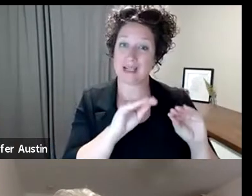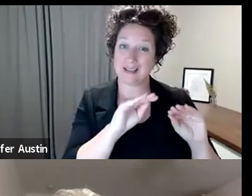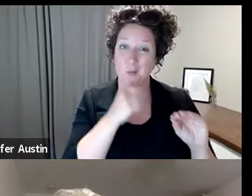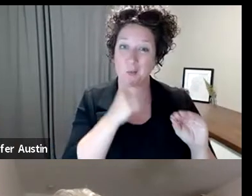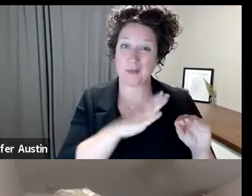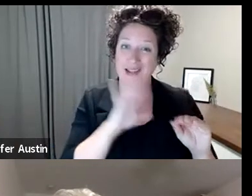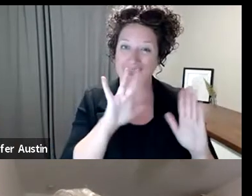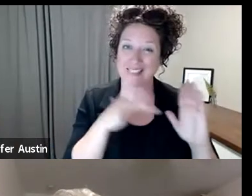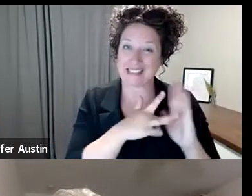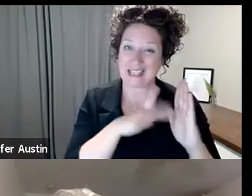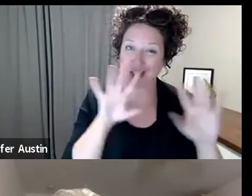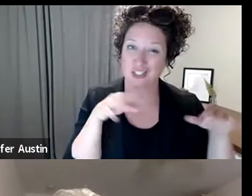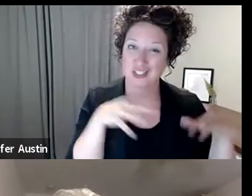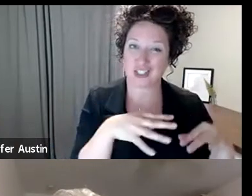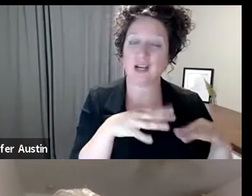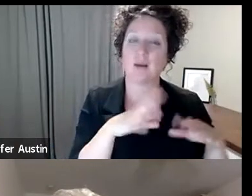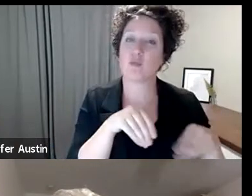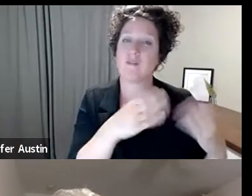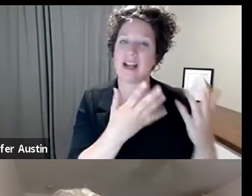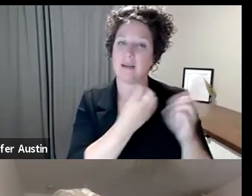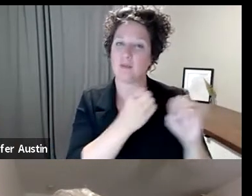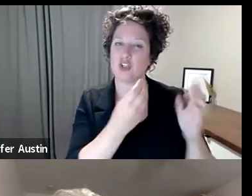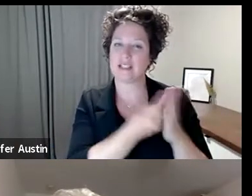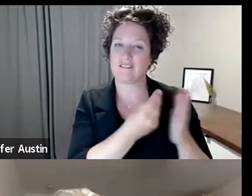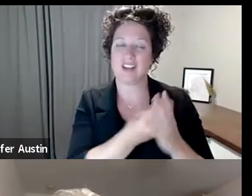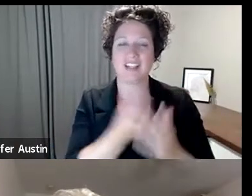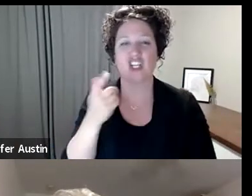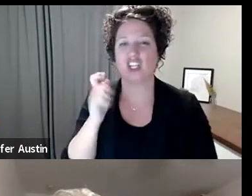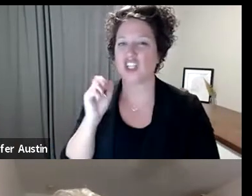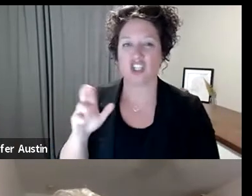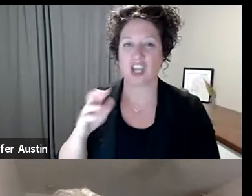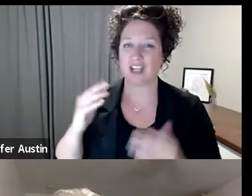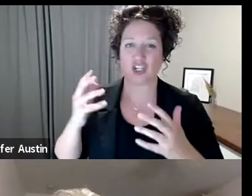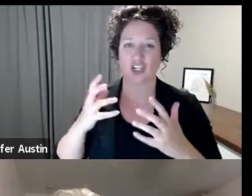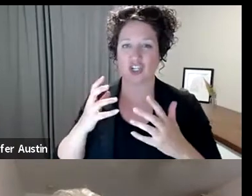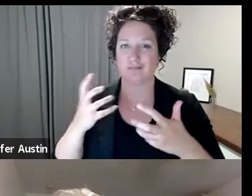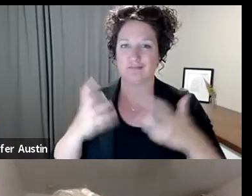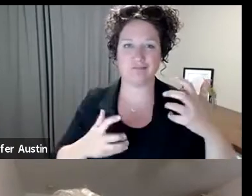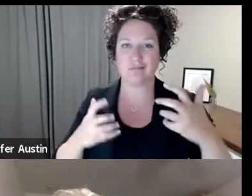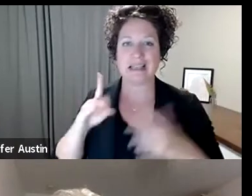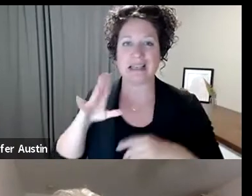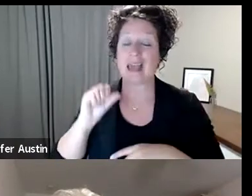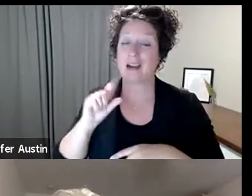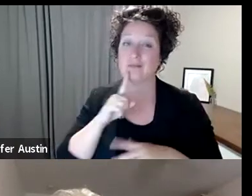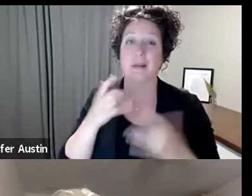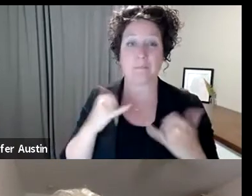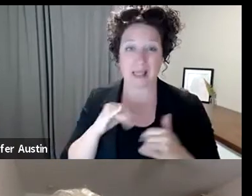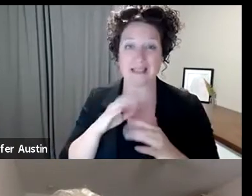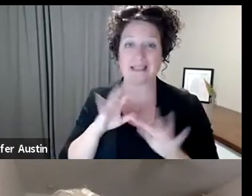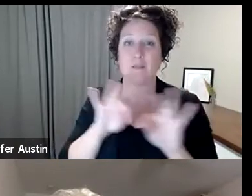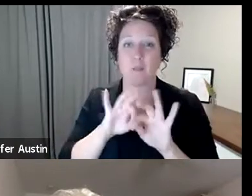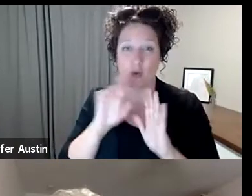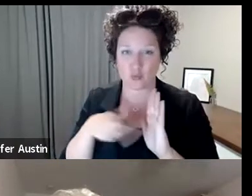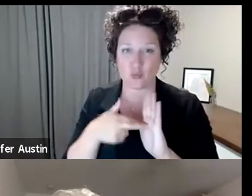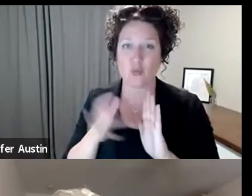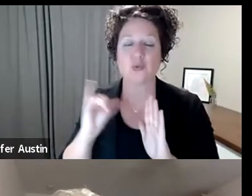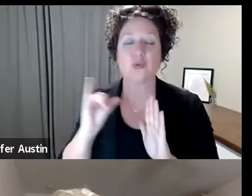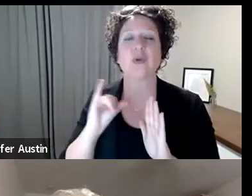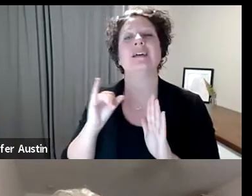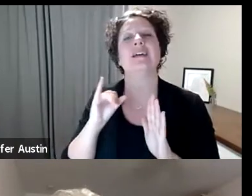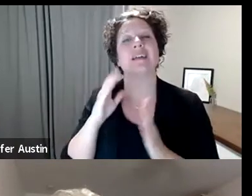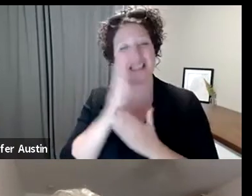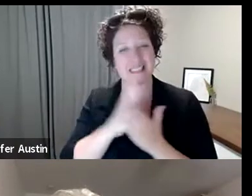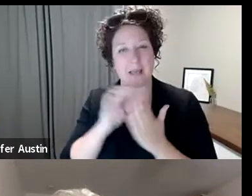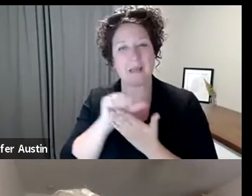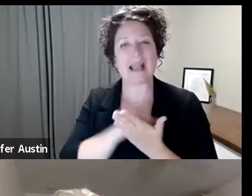delivering emergency funds. Gender disaggregated data plays another important role, and the fact that certain accounts